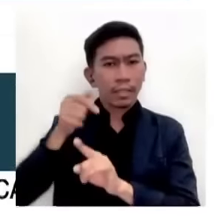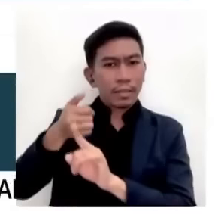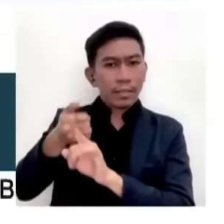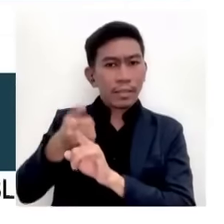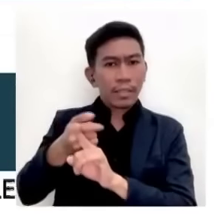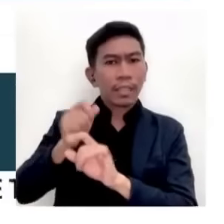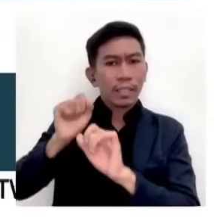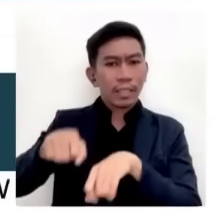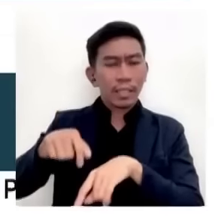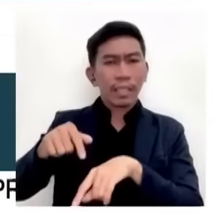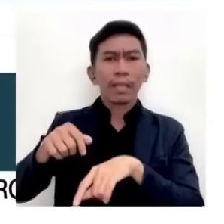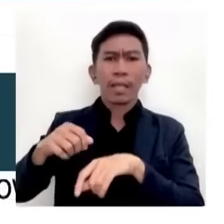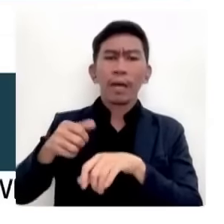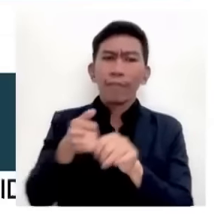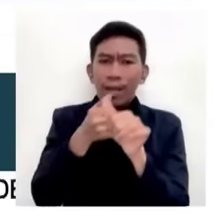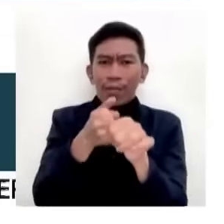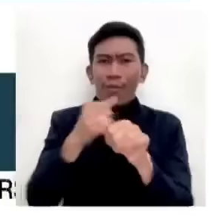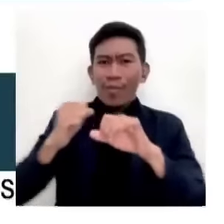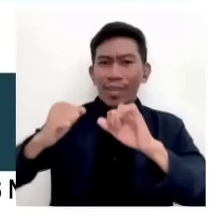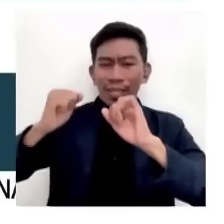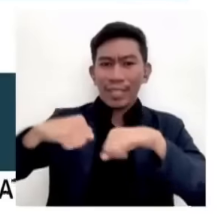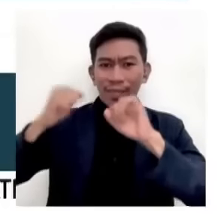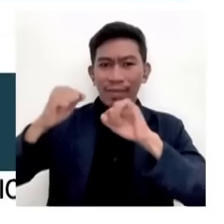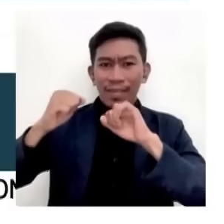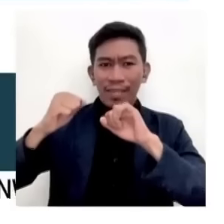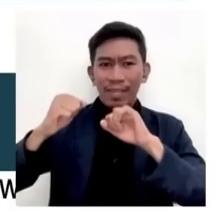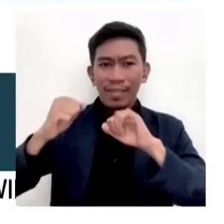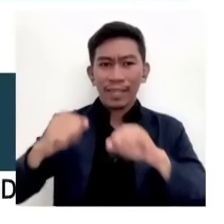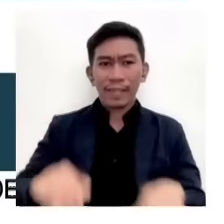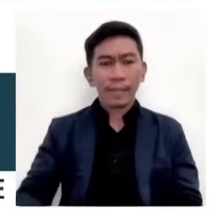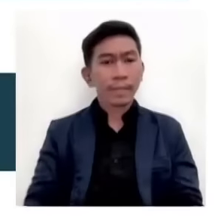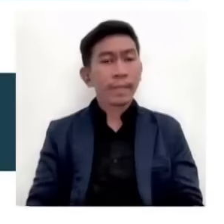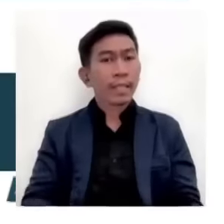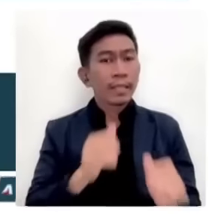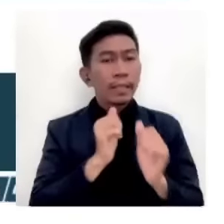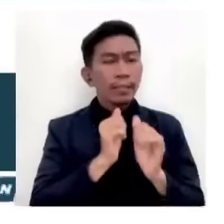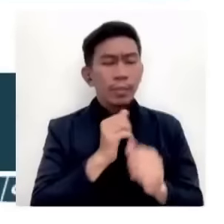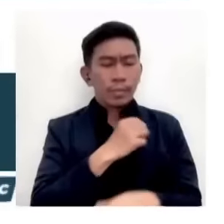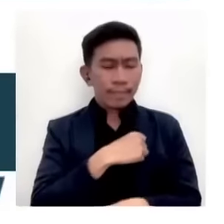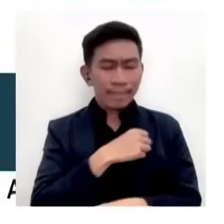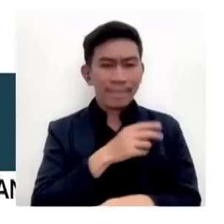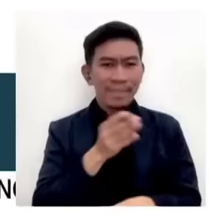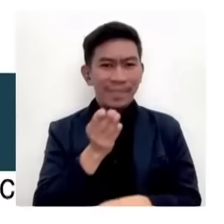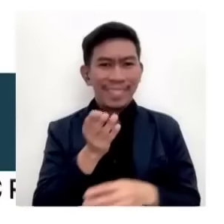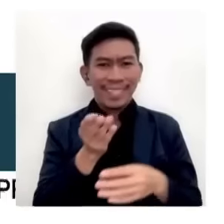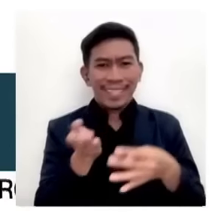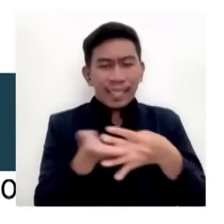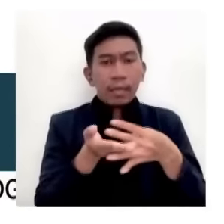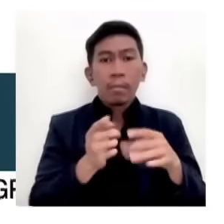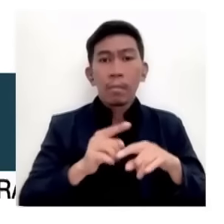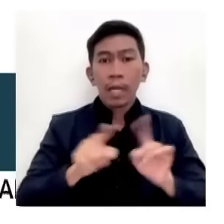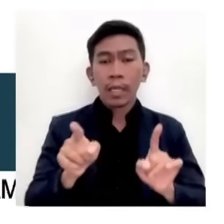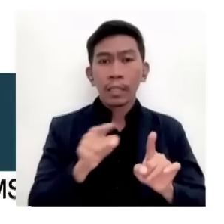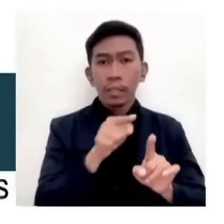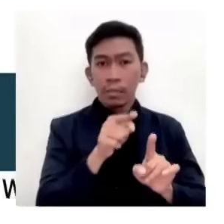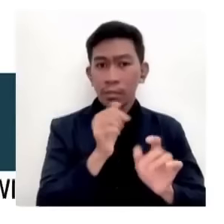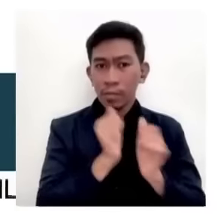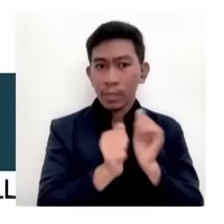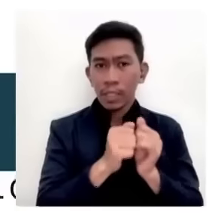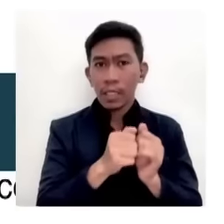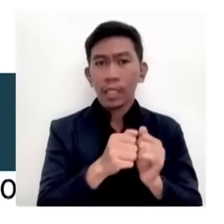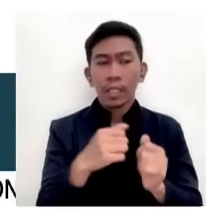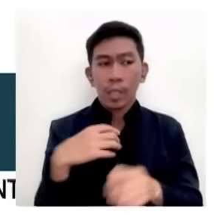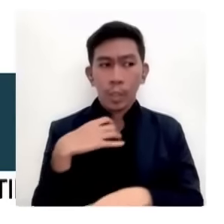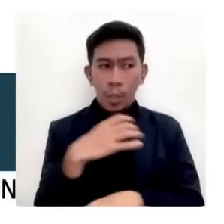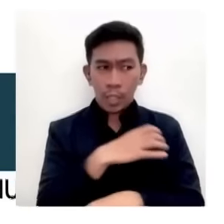would honor the agreement. No, we will continue with. Yeah, sorry to cut you there, Senator. So sila muna mauna, pero tuloy-tuloy pa